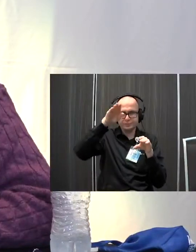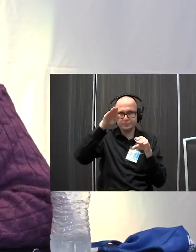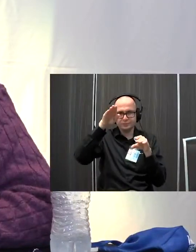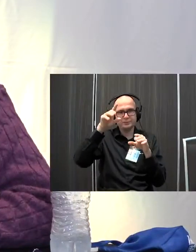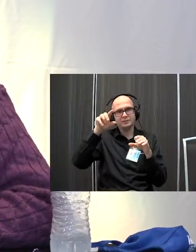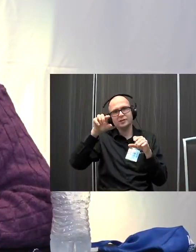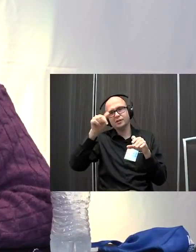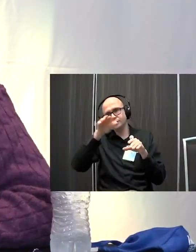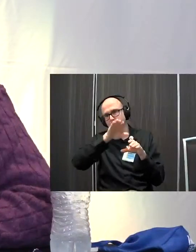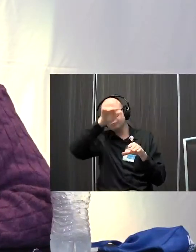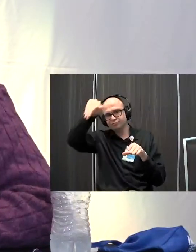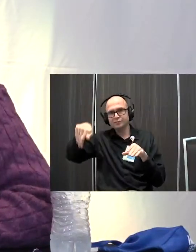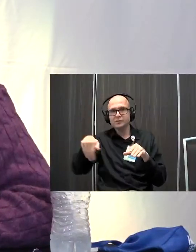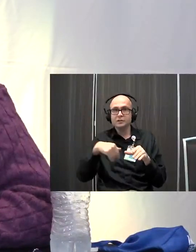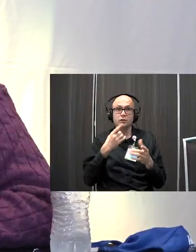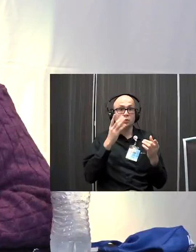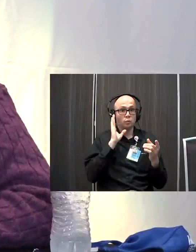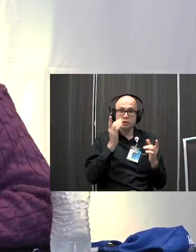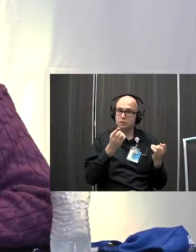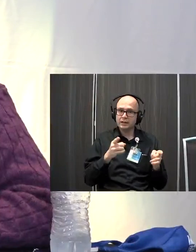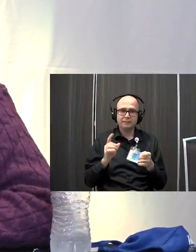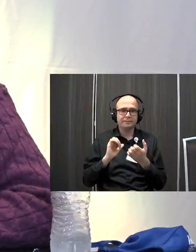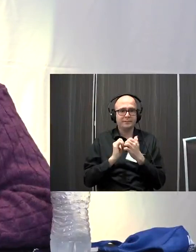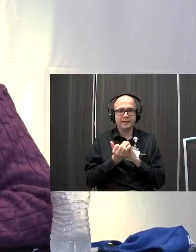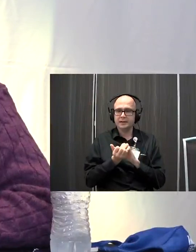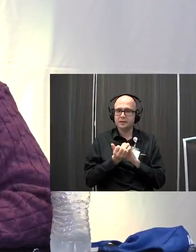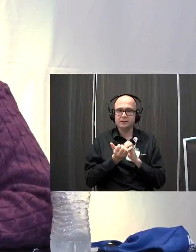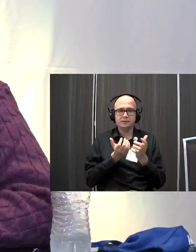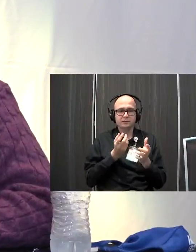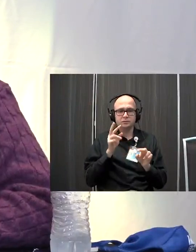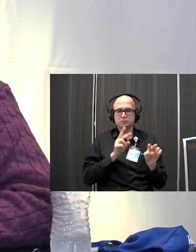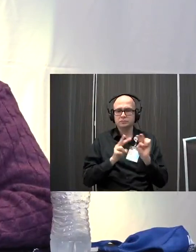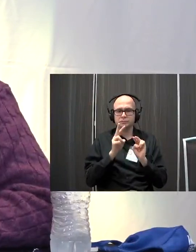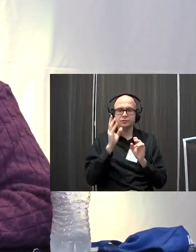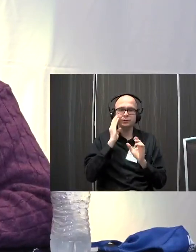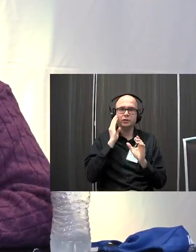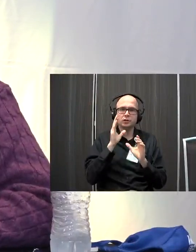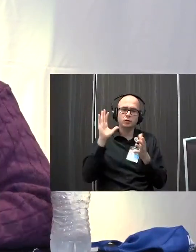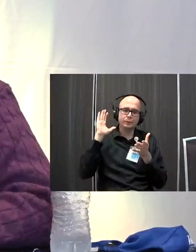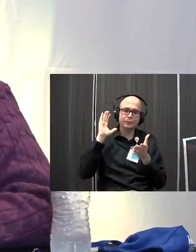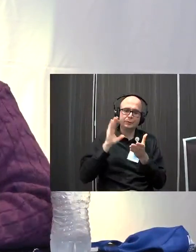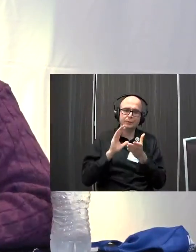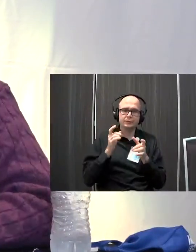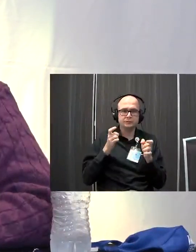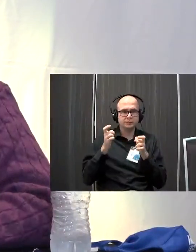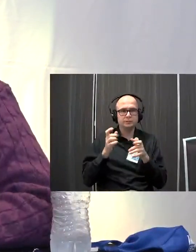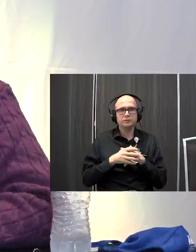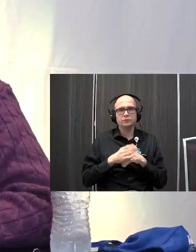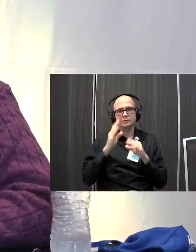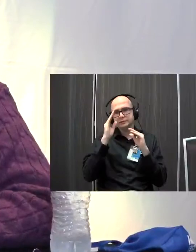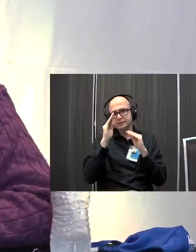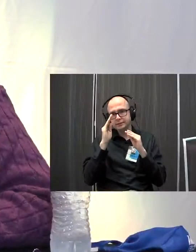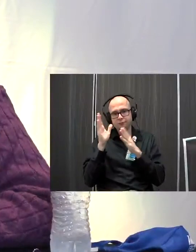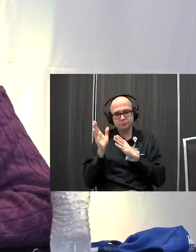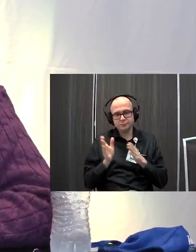curve. Mm-hmm. So things are going to happen, and how do we then really look at that de-escalation phase? Mm-hmm. So we have to teach those strategies